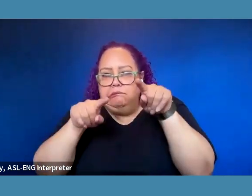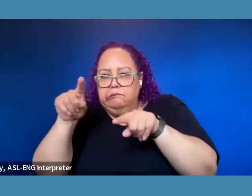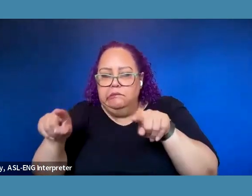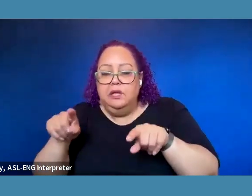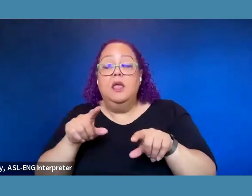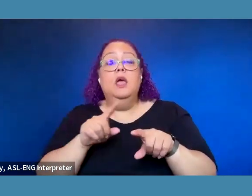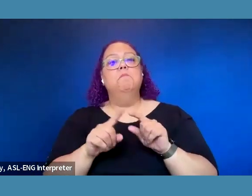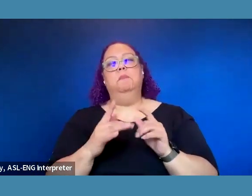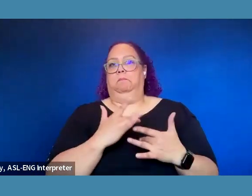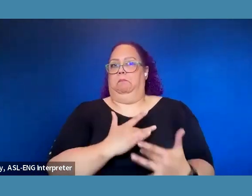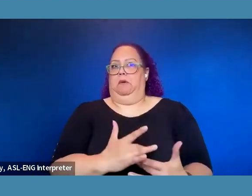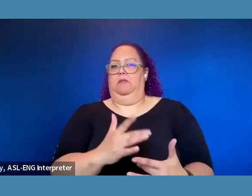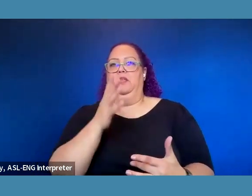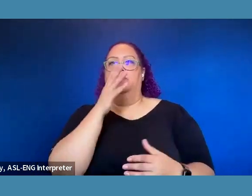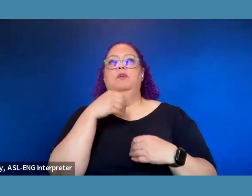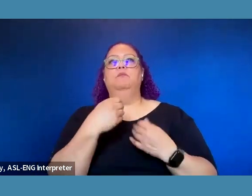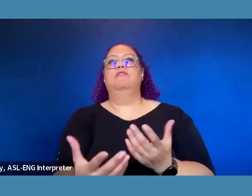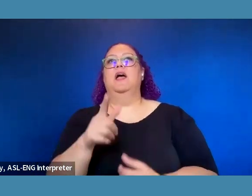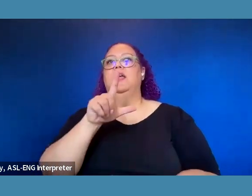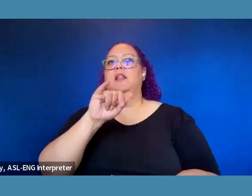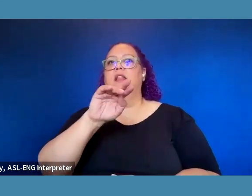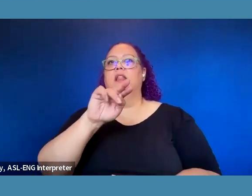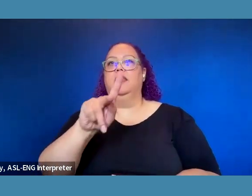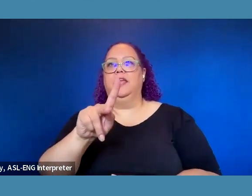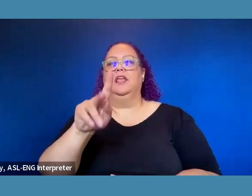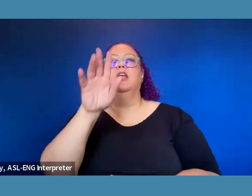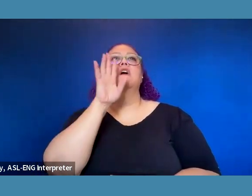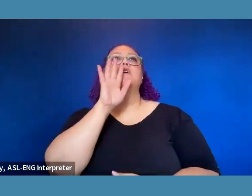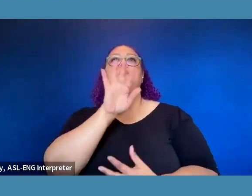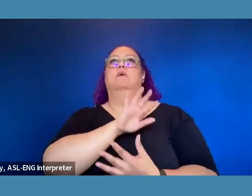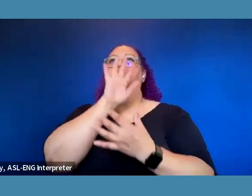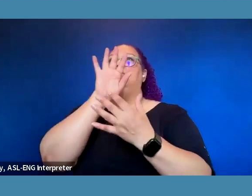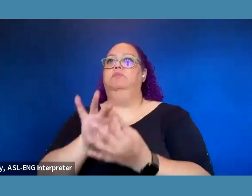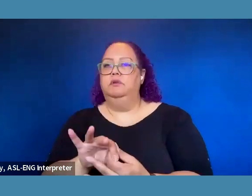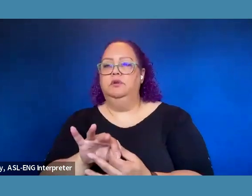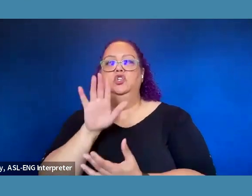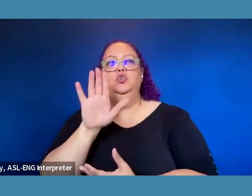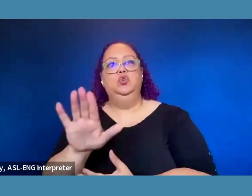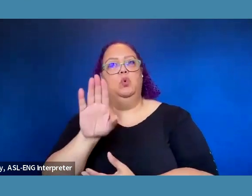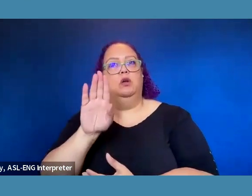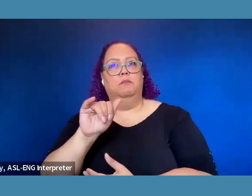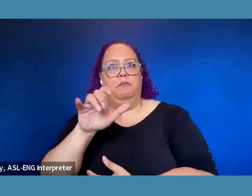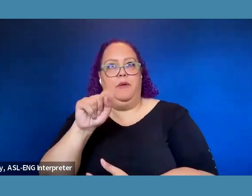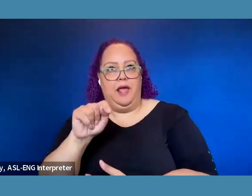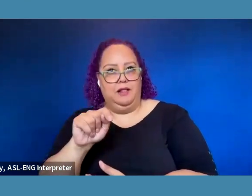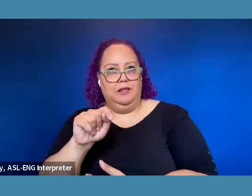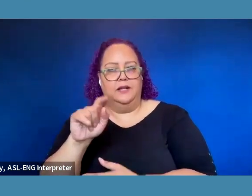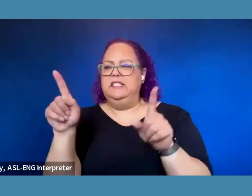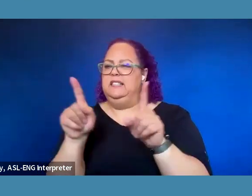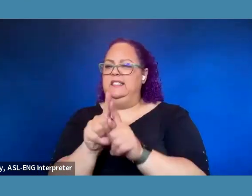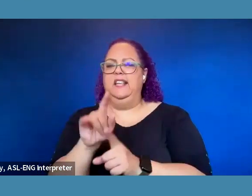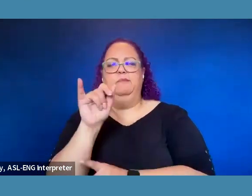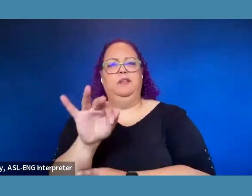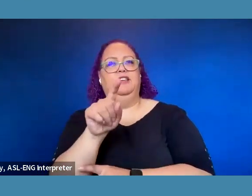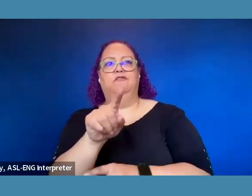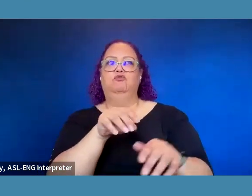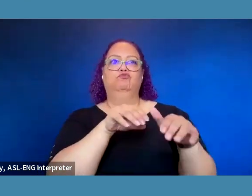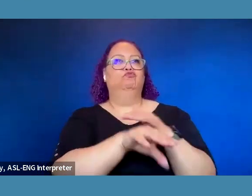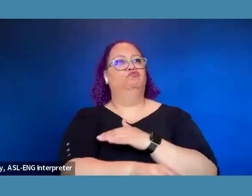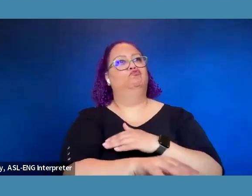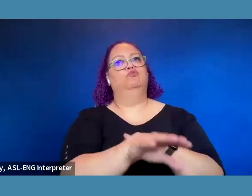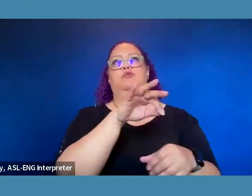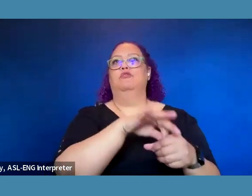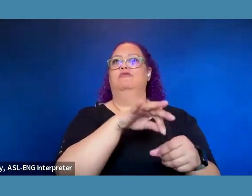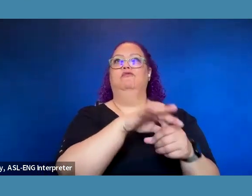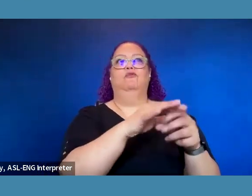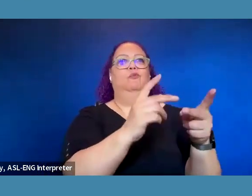that will take you to the exact ballot that you would have if you were filling out a paper or